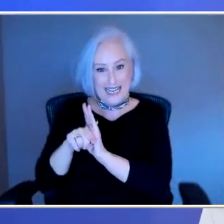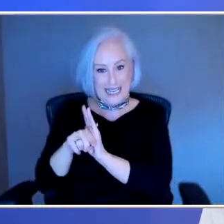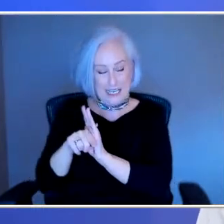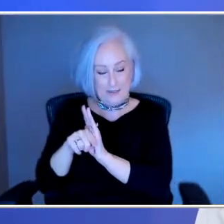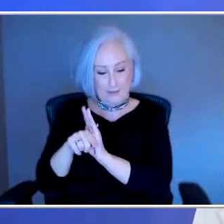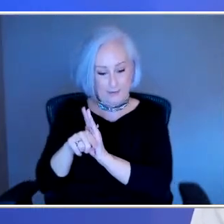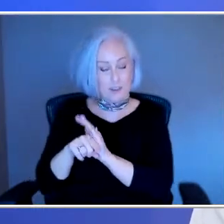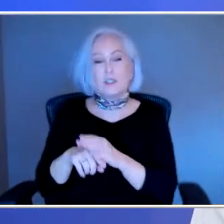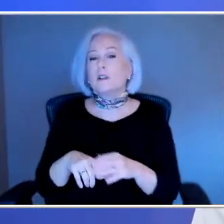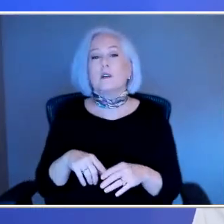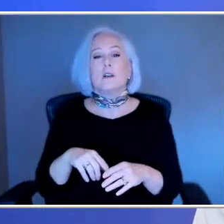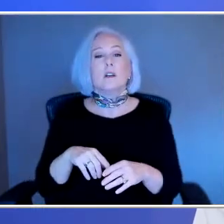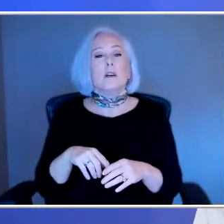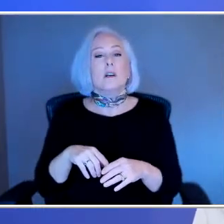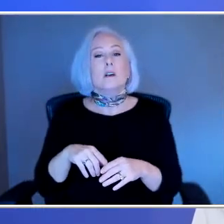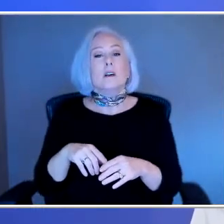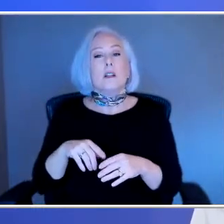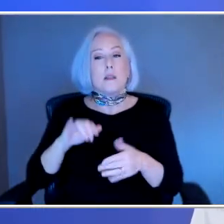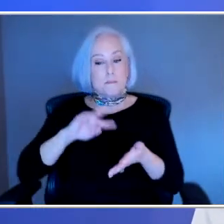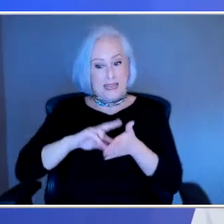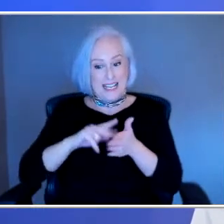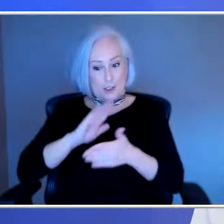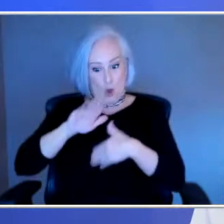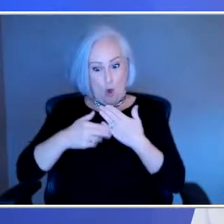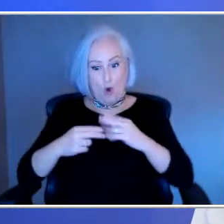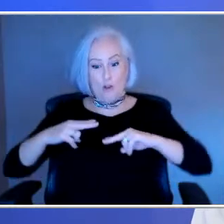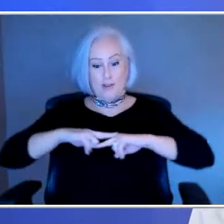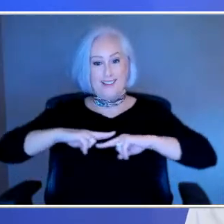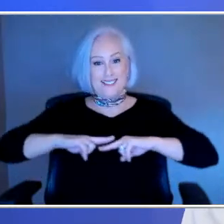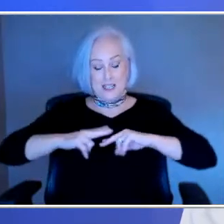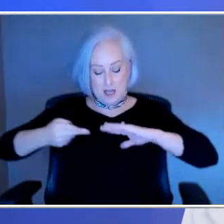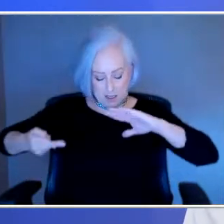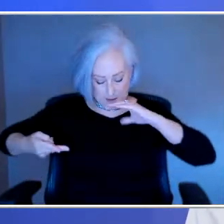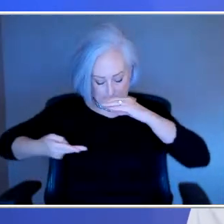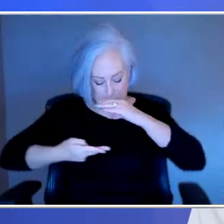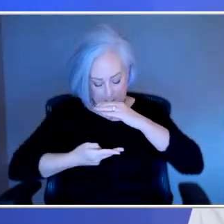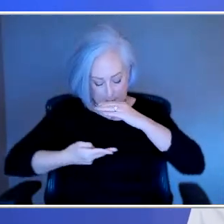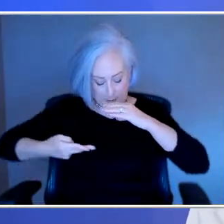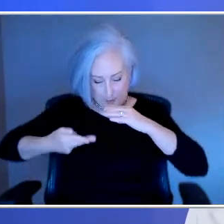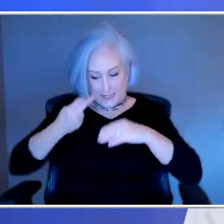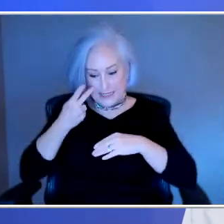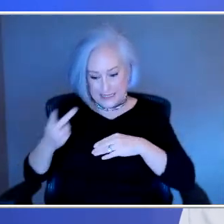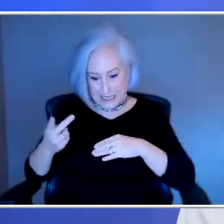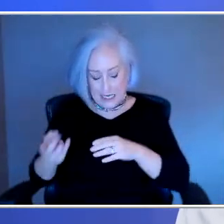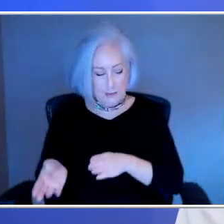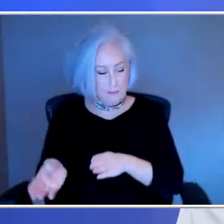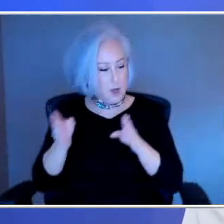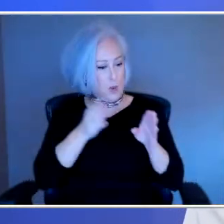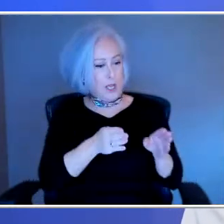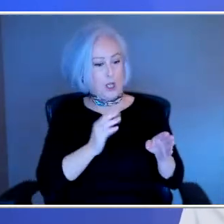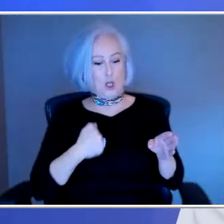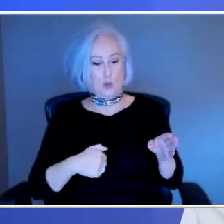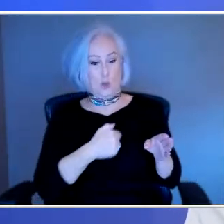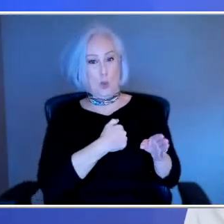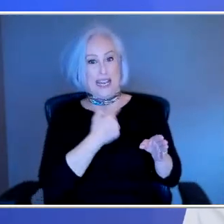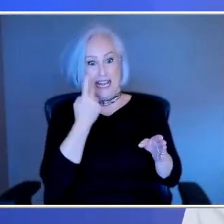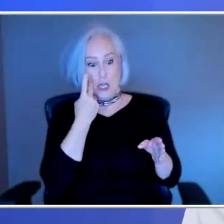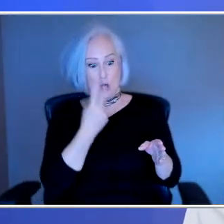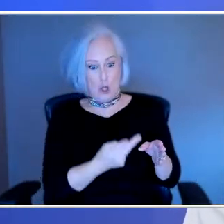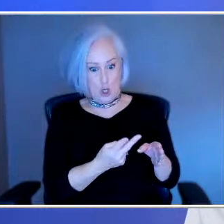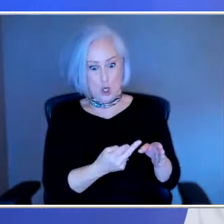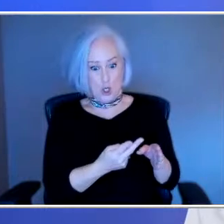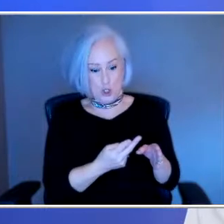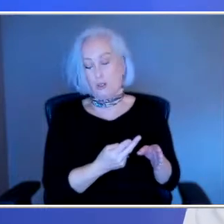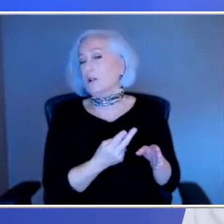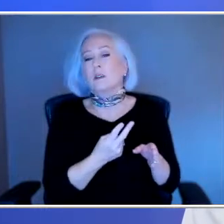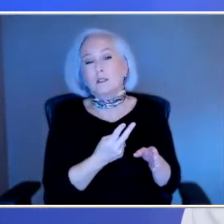under the microscope. However, in her case, it was actually positive when I looked under, well, not when I looked, but when we do look under the microscope,